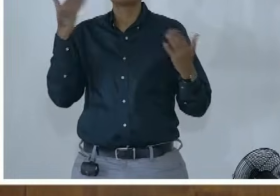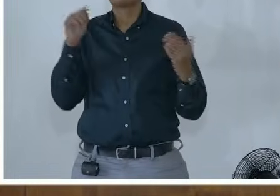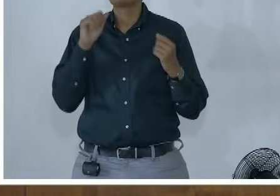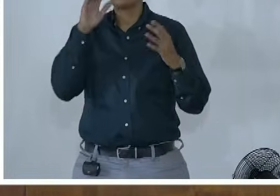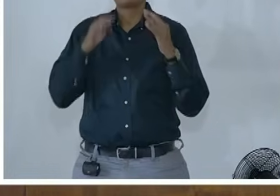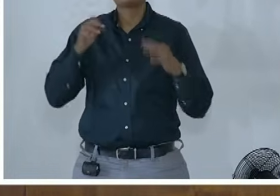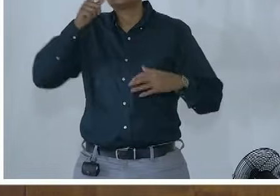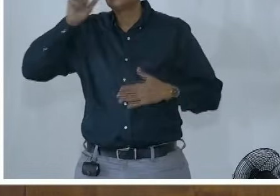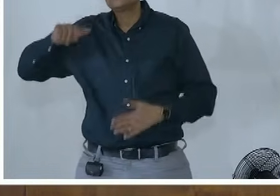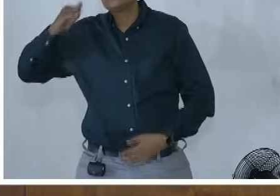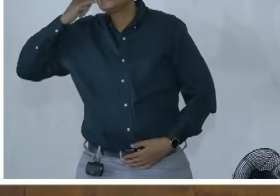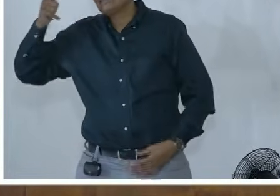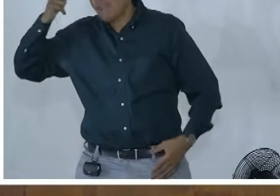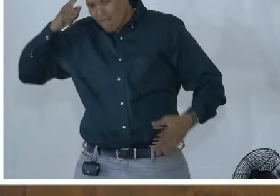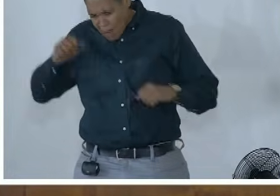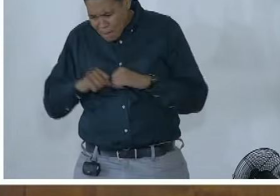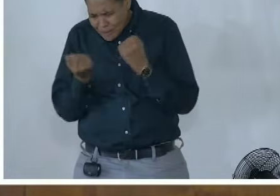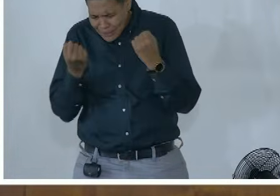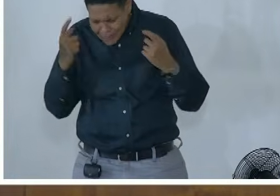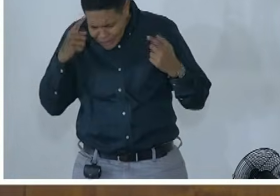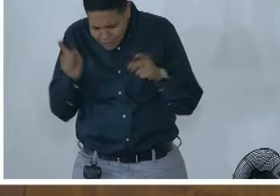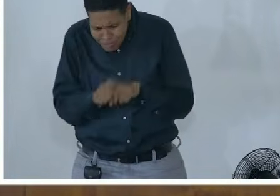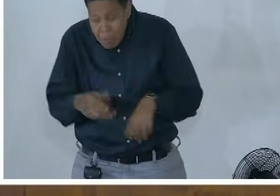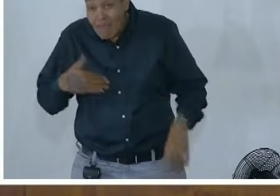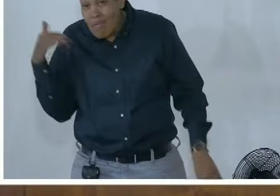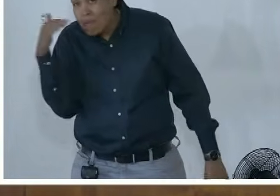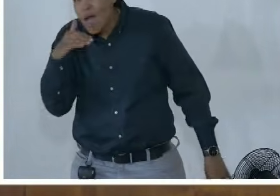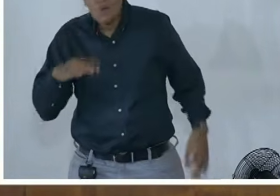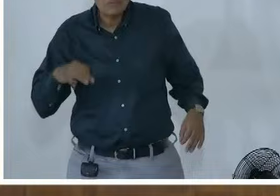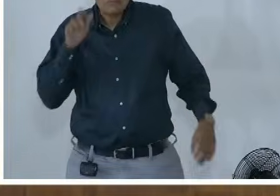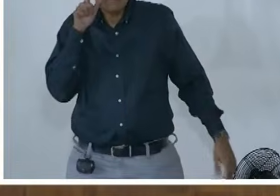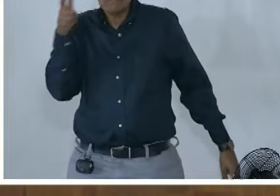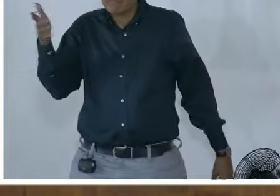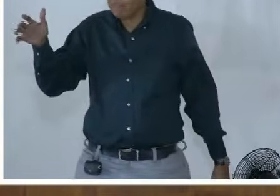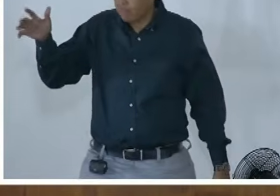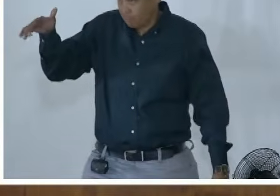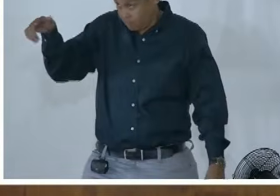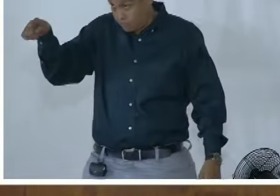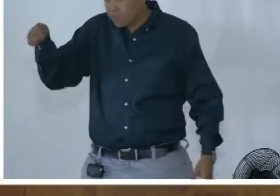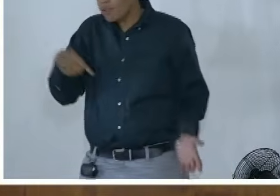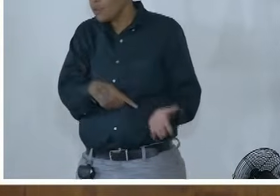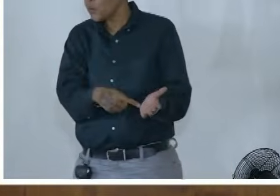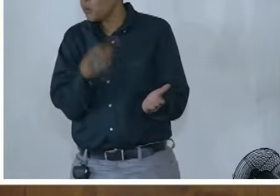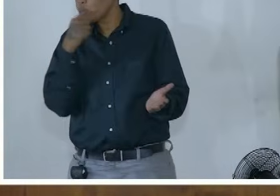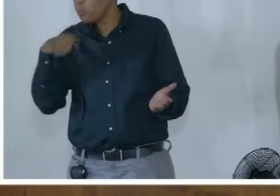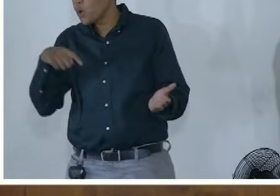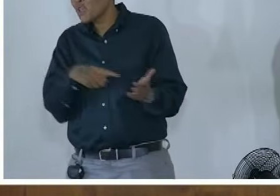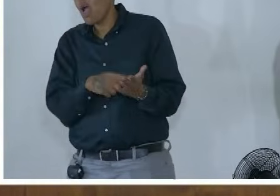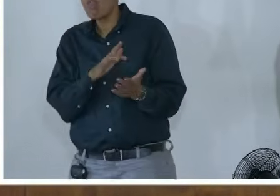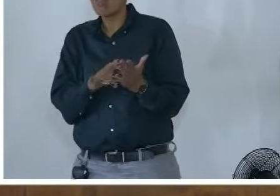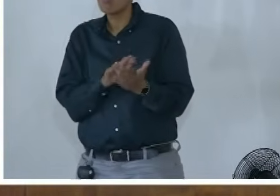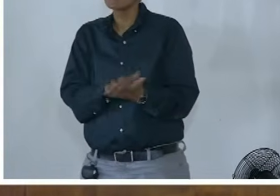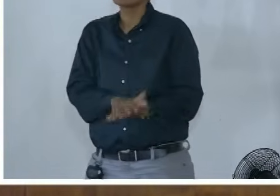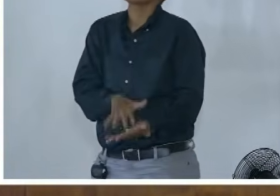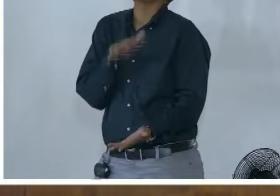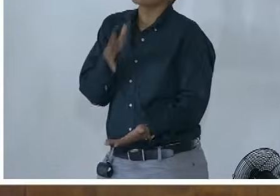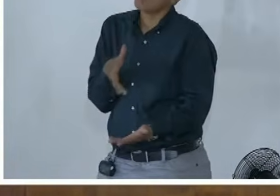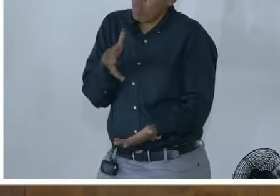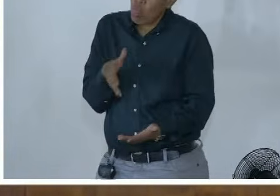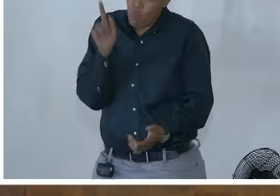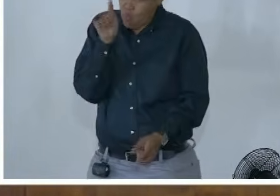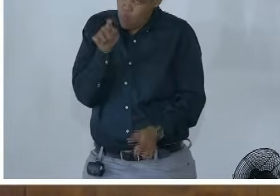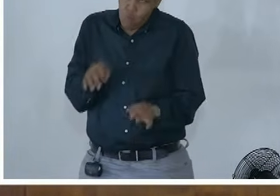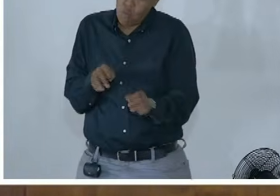court if there is a breach of the mediation agreement. It means that you're not contributing to the backlog and you're actually